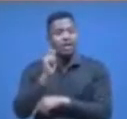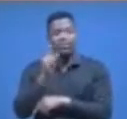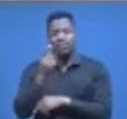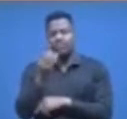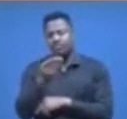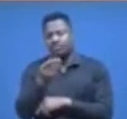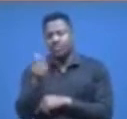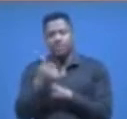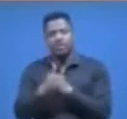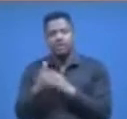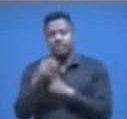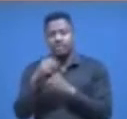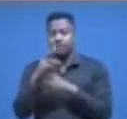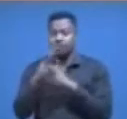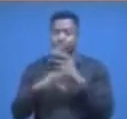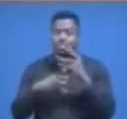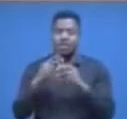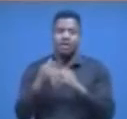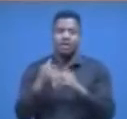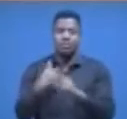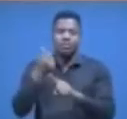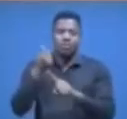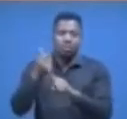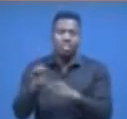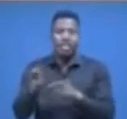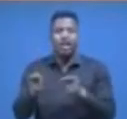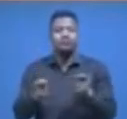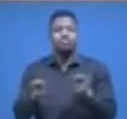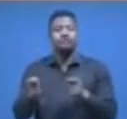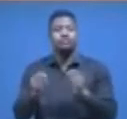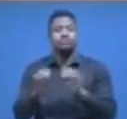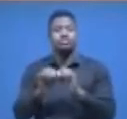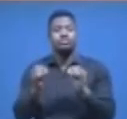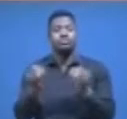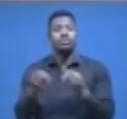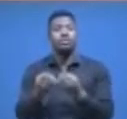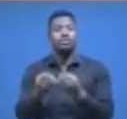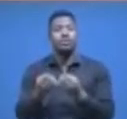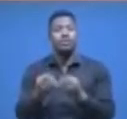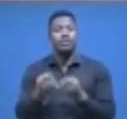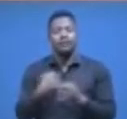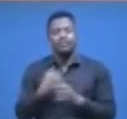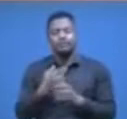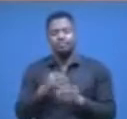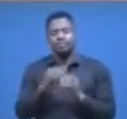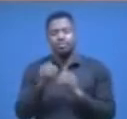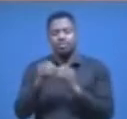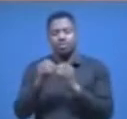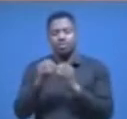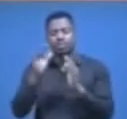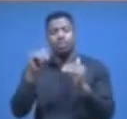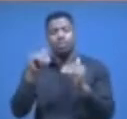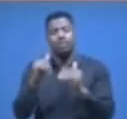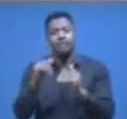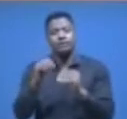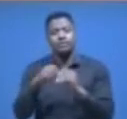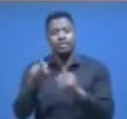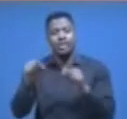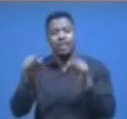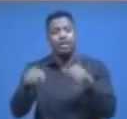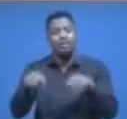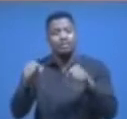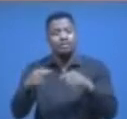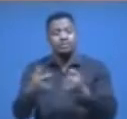few countries globally to have its own administrative office. I place great hope in the capacity